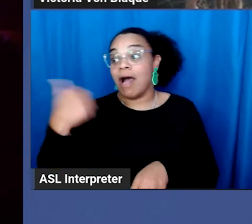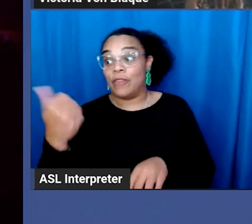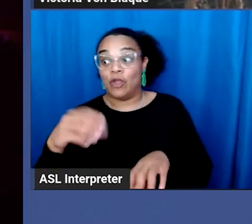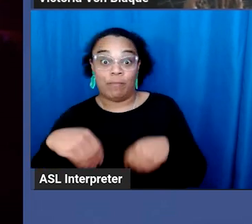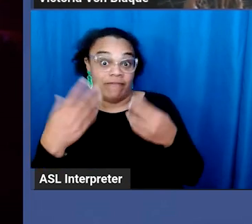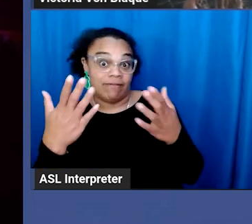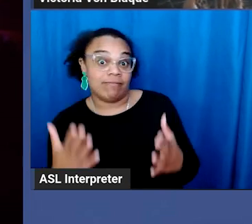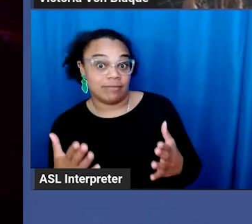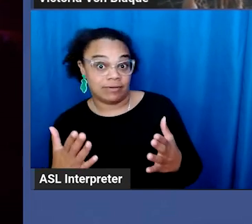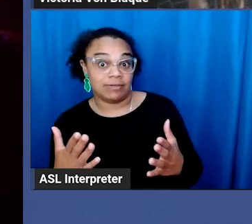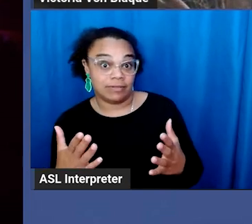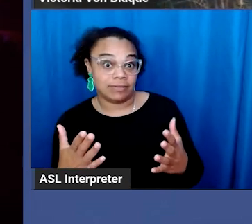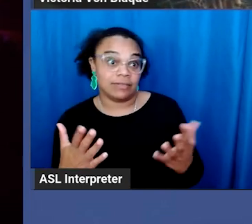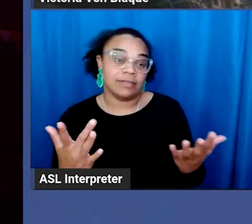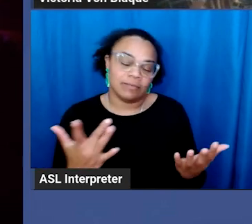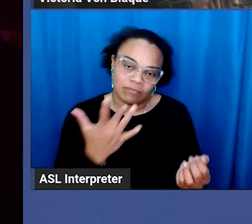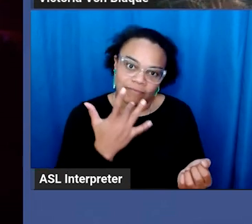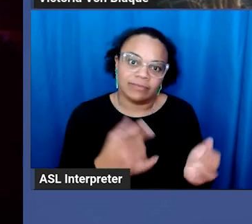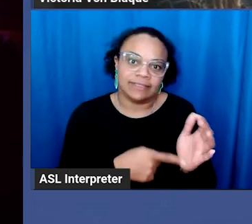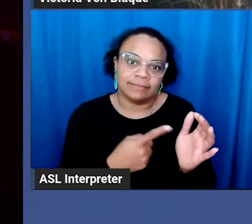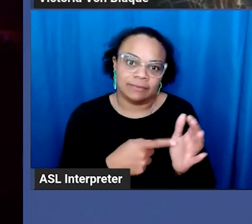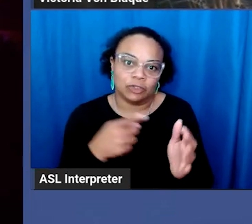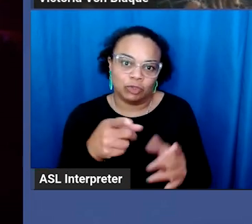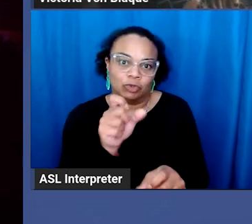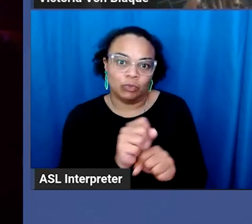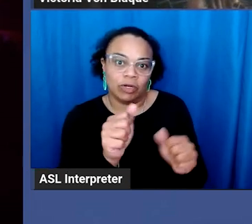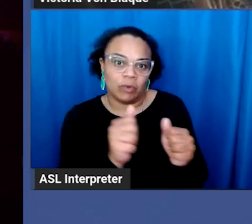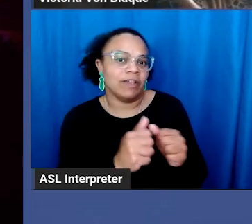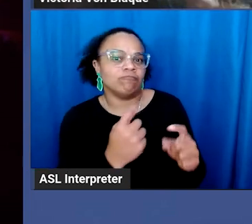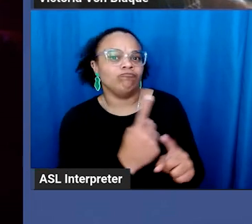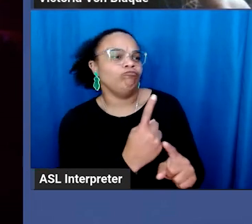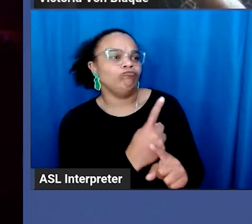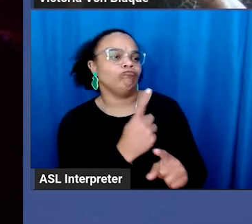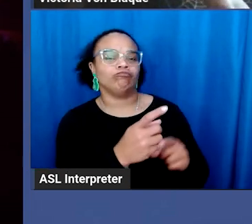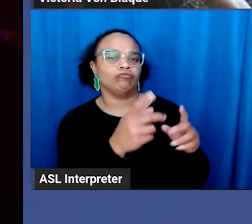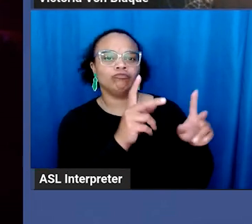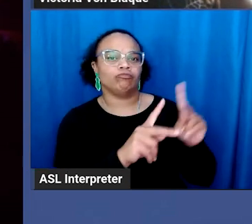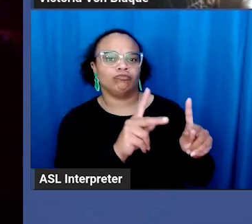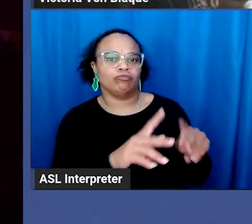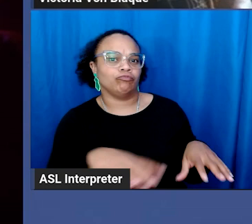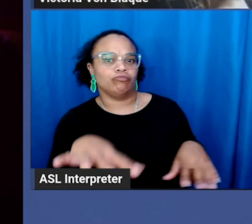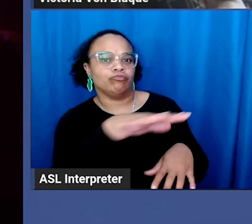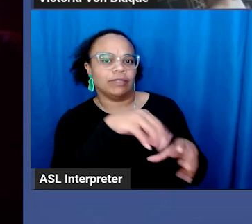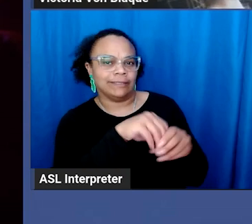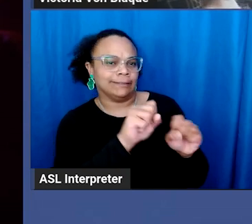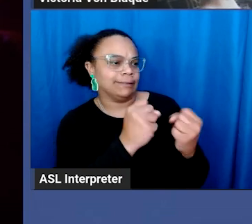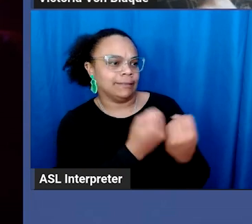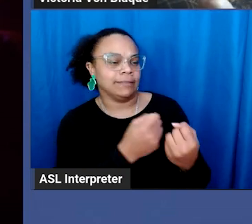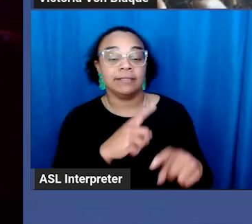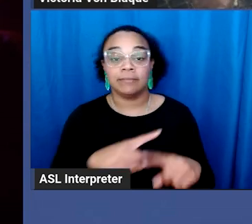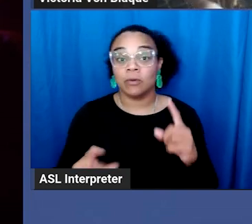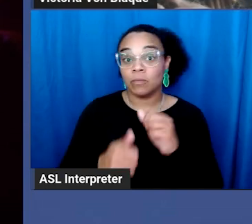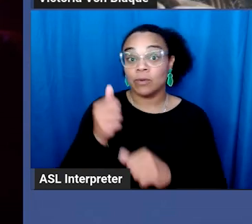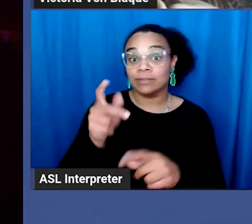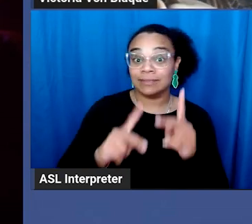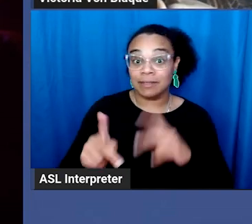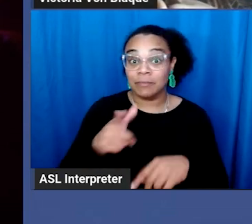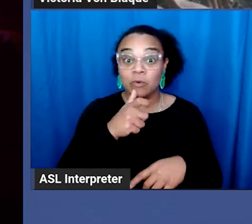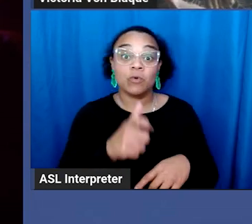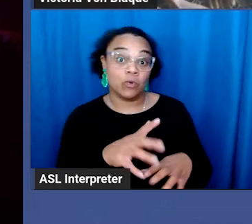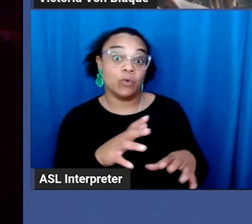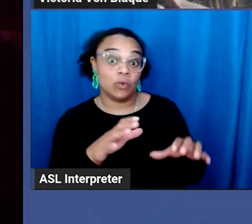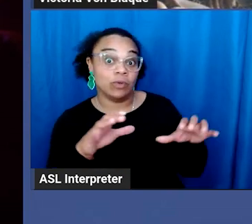you work with civilians, but most people who do sex work in that field are